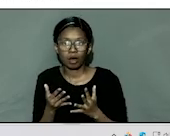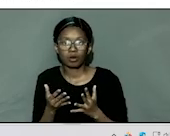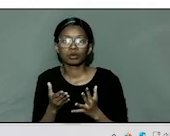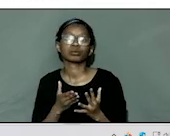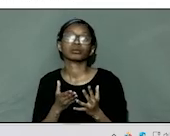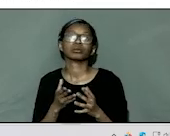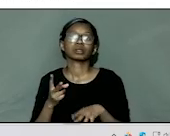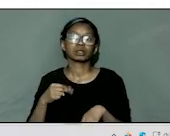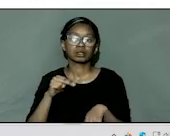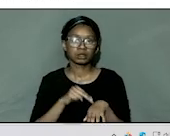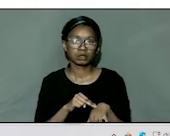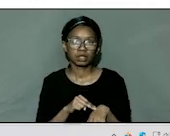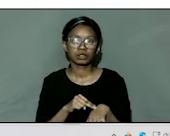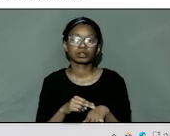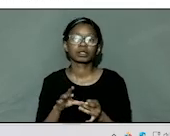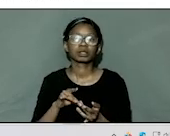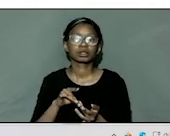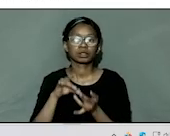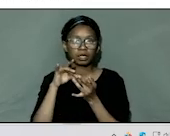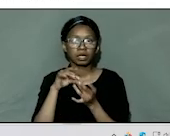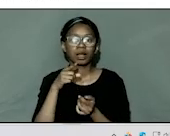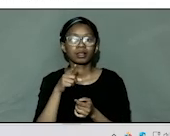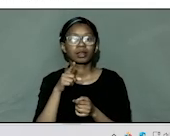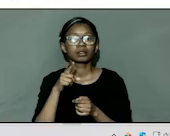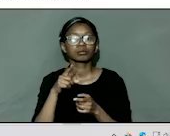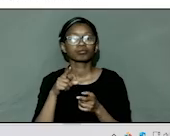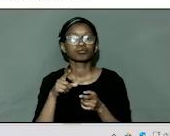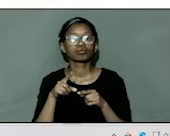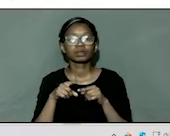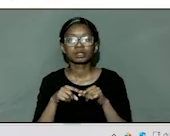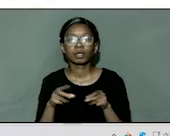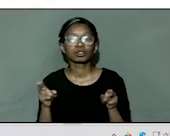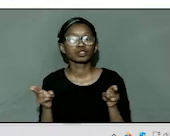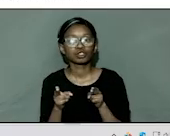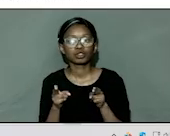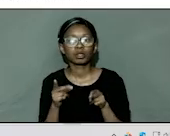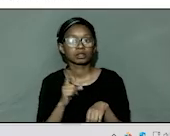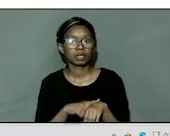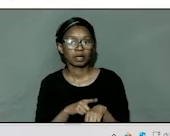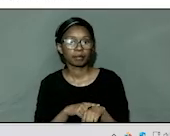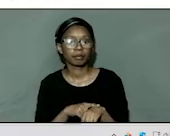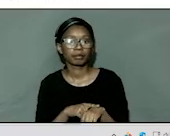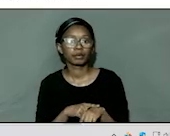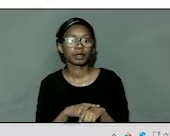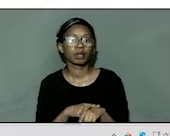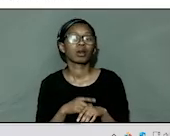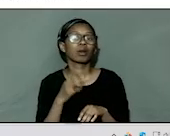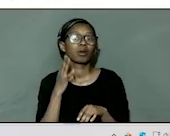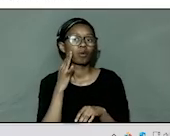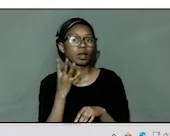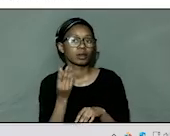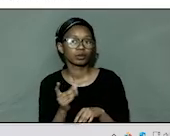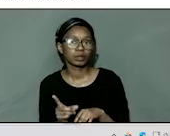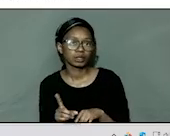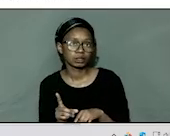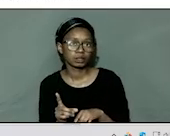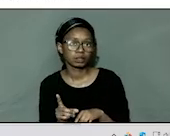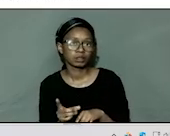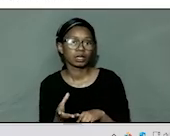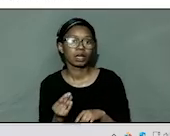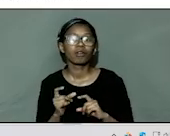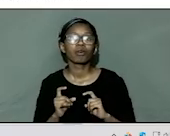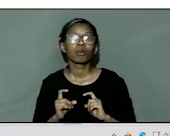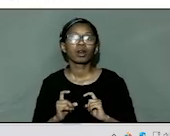This alternates with what? Short periods of time where there are what? Where there are rapid